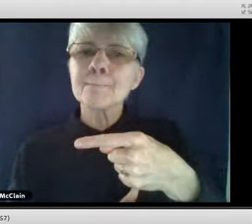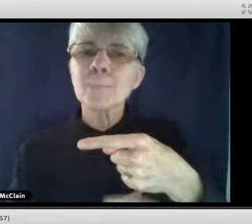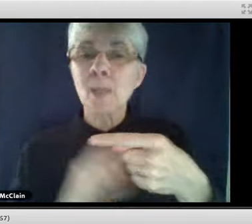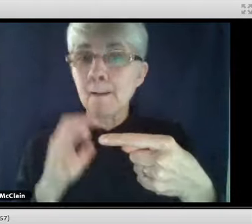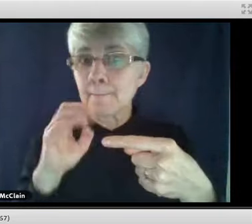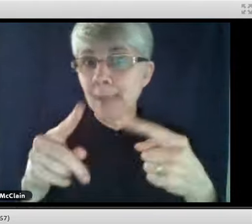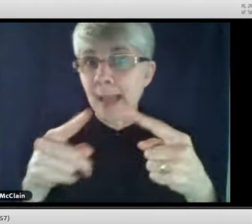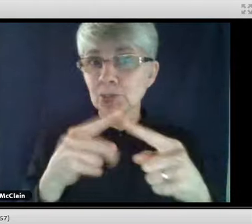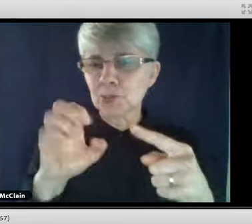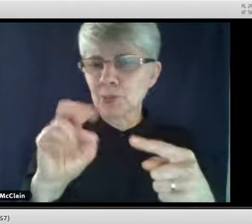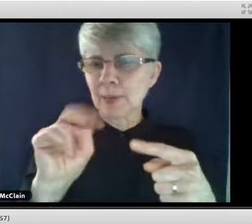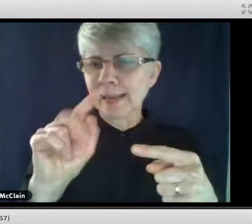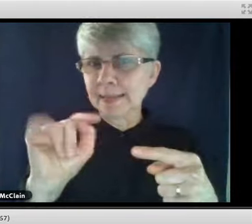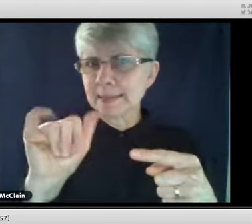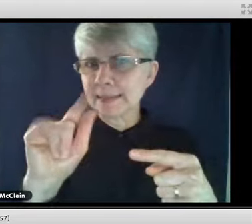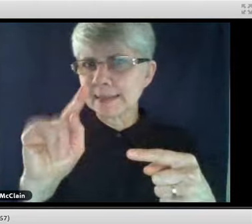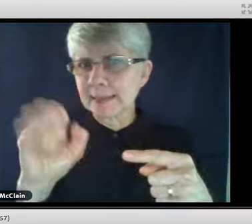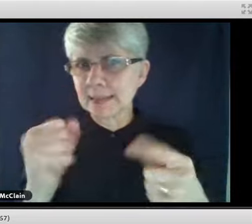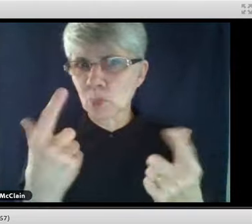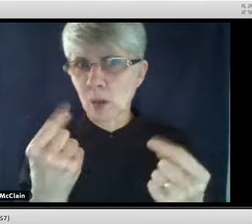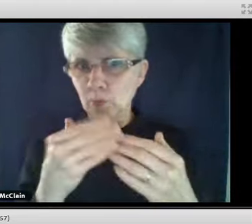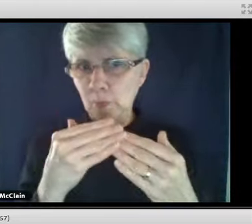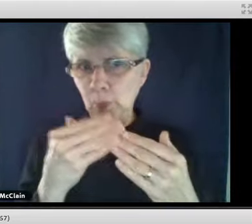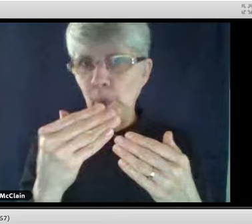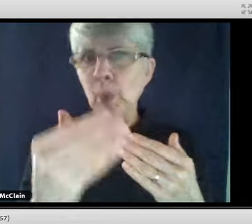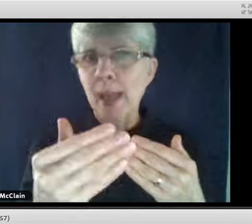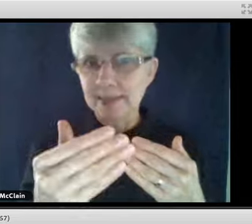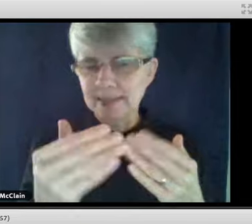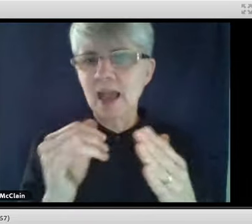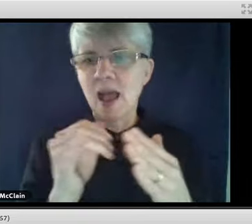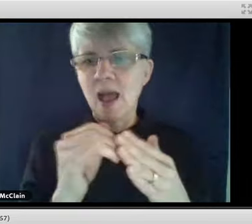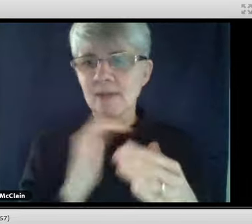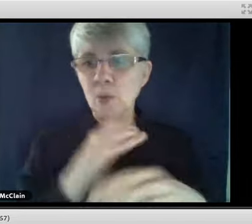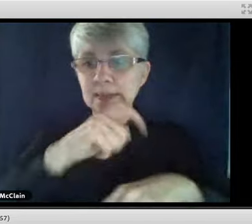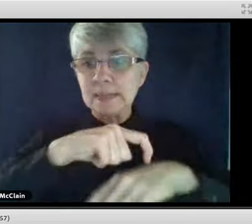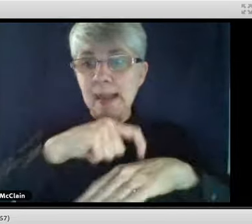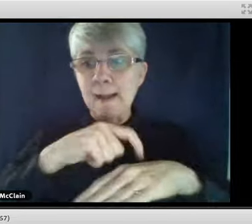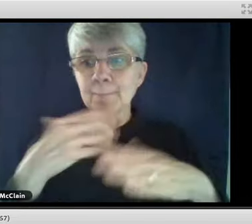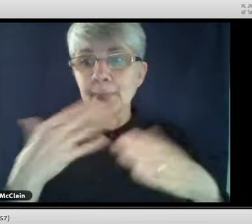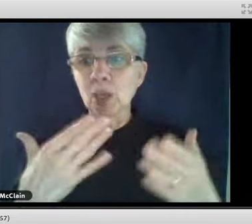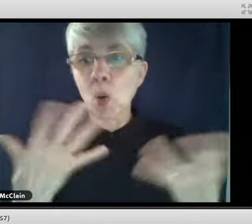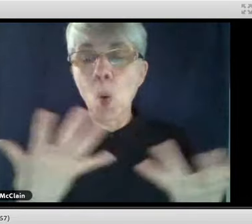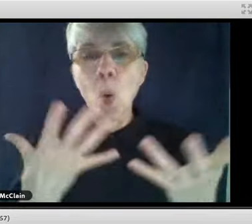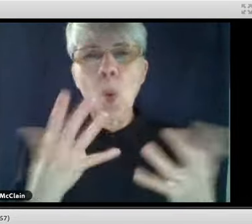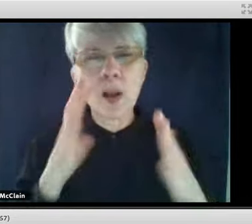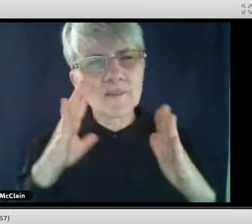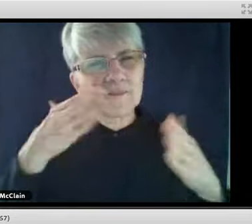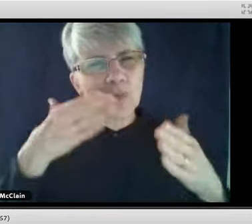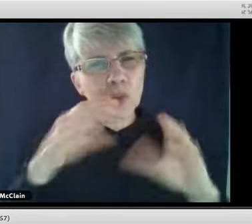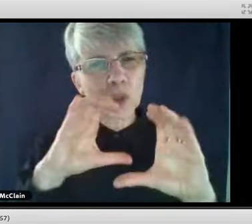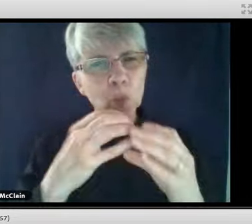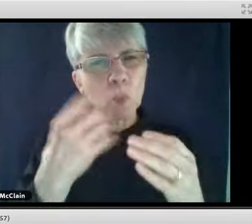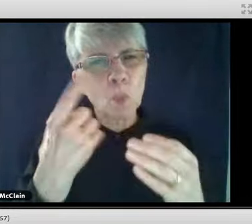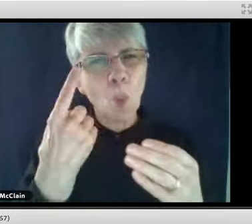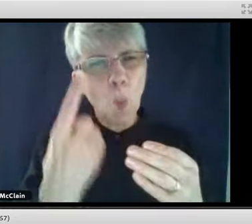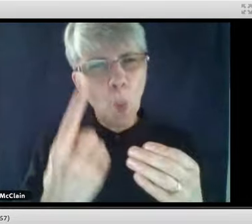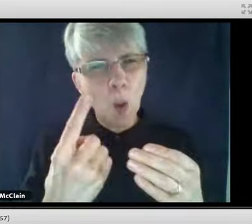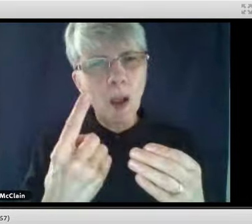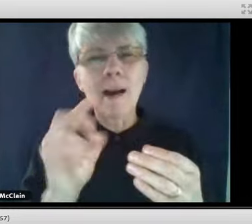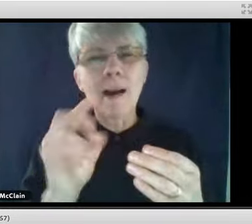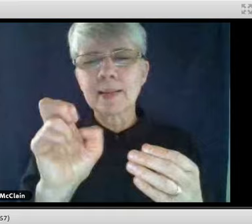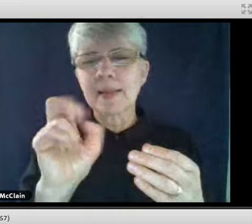the entities, what I'm going to do for the rest of our time here is really focus on the group 1 entities. Like I said, we